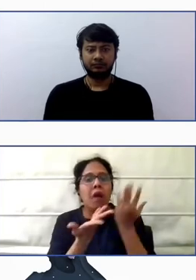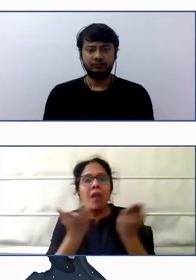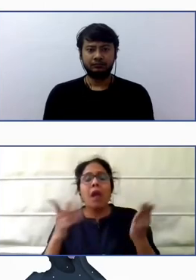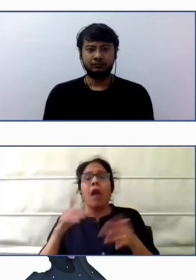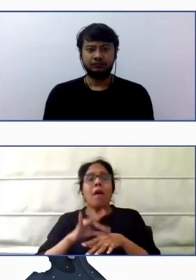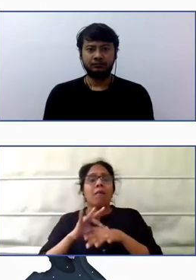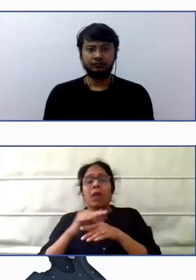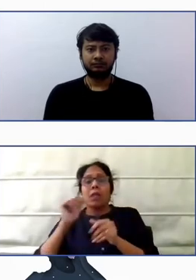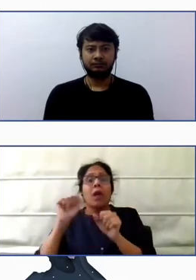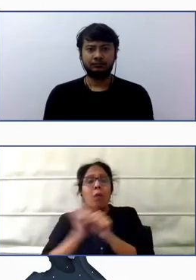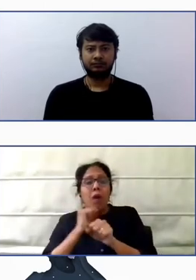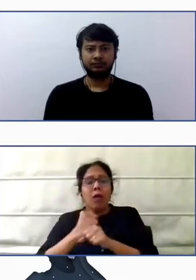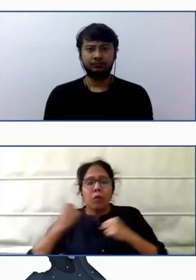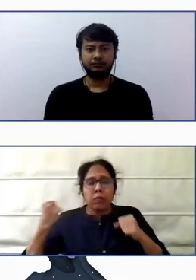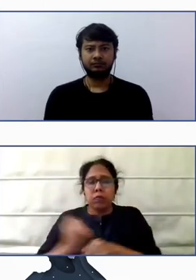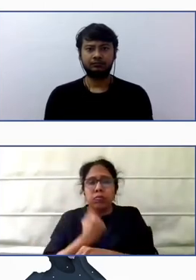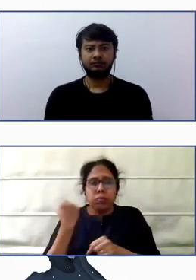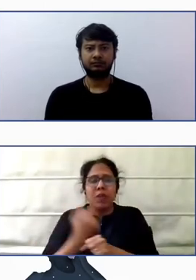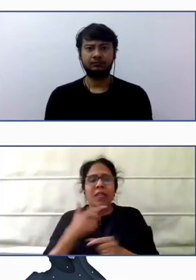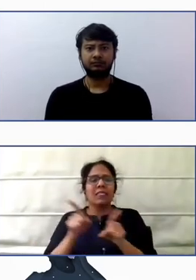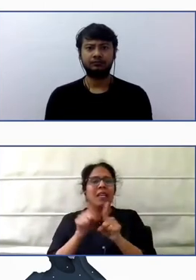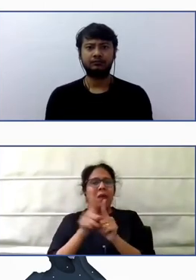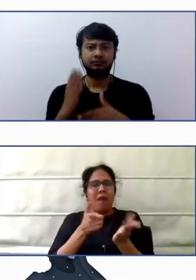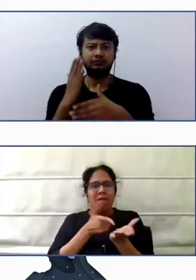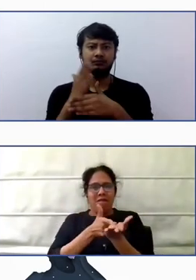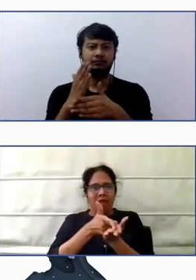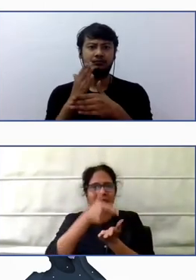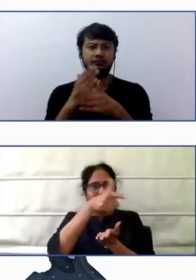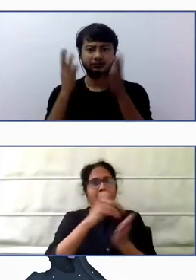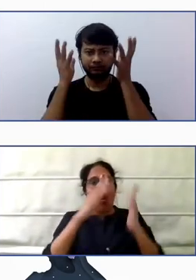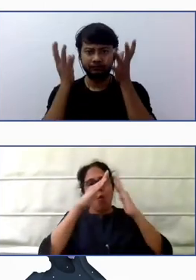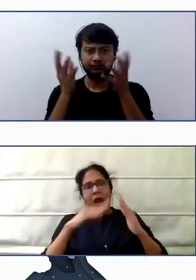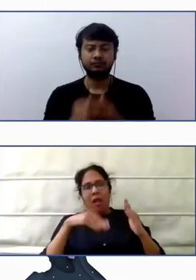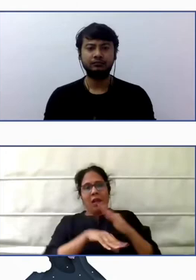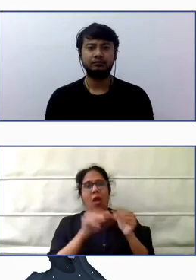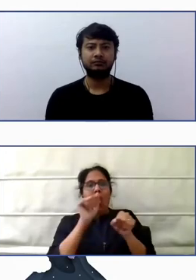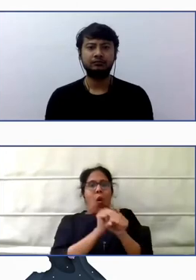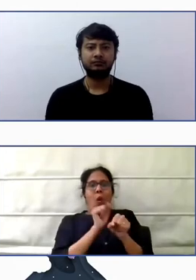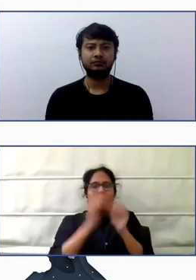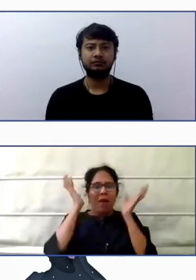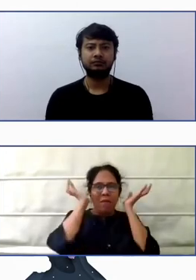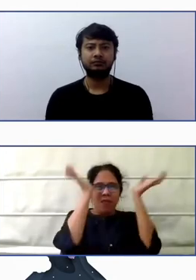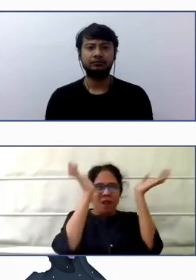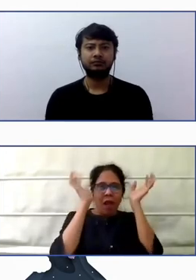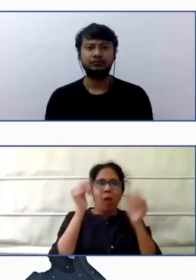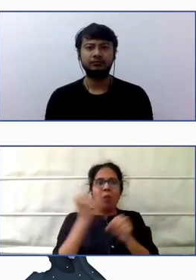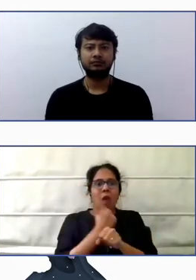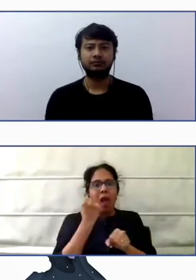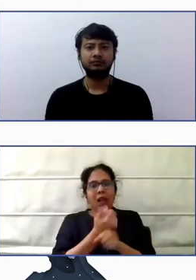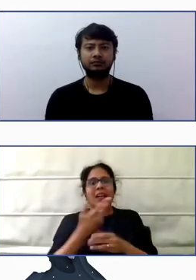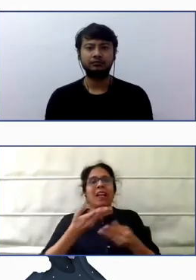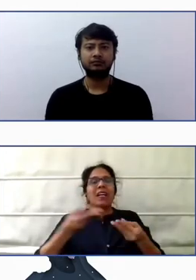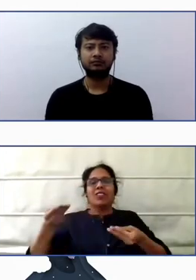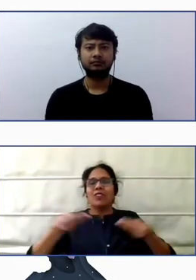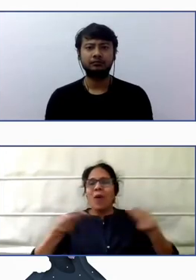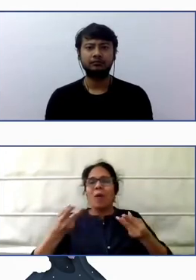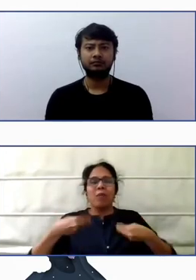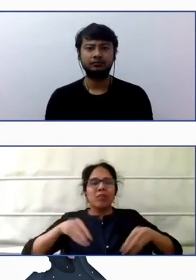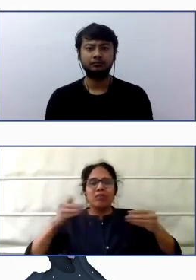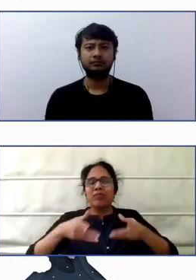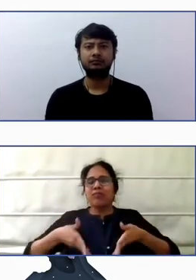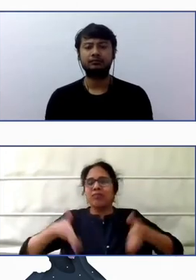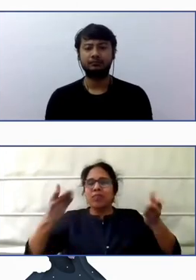labor, or you can't talk to a farmer and say we are going to work from home, or a street vendor can work from home, or a silk